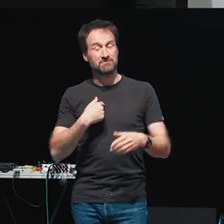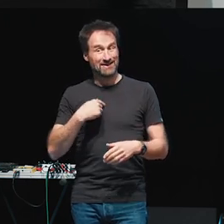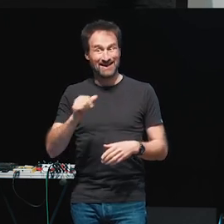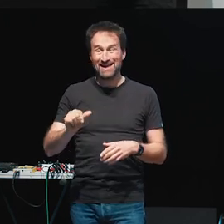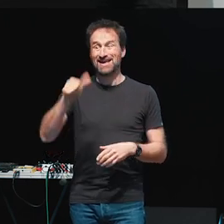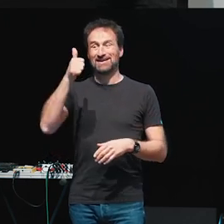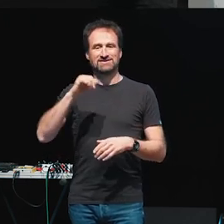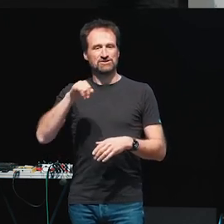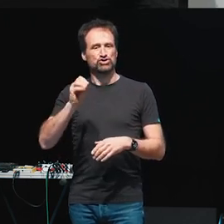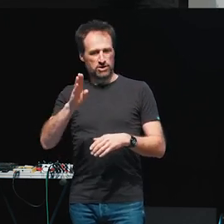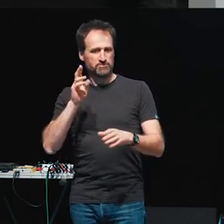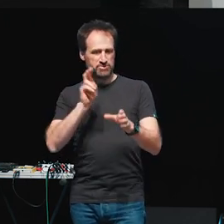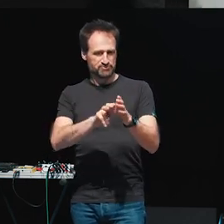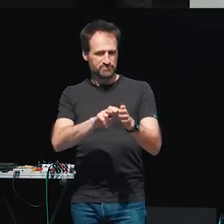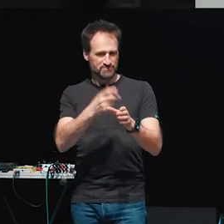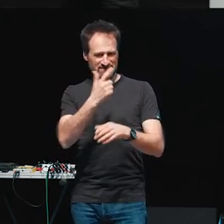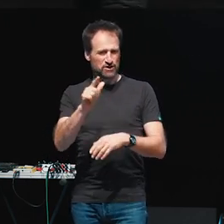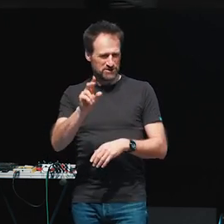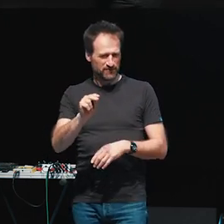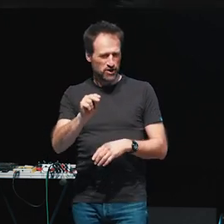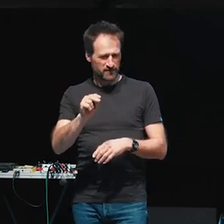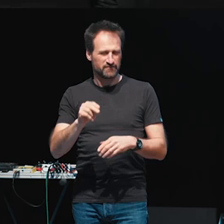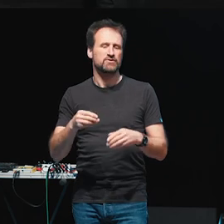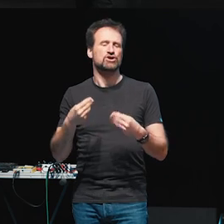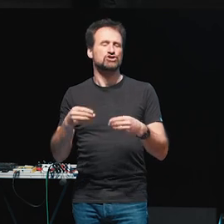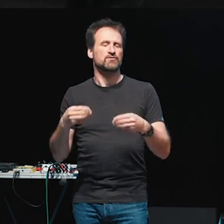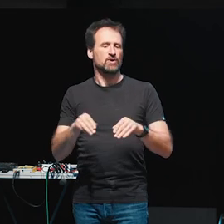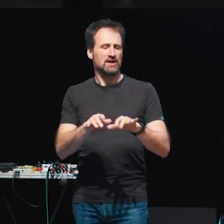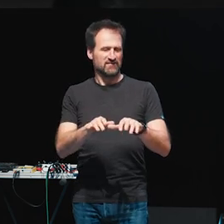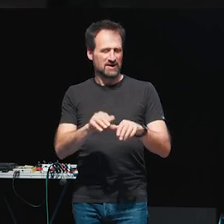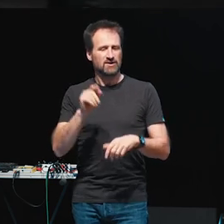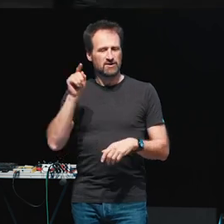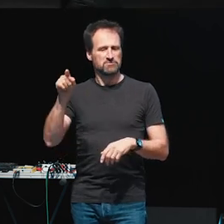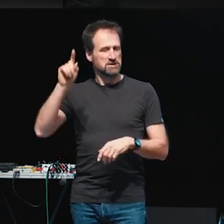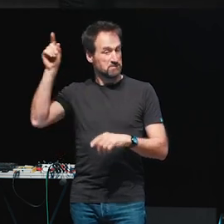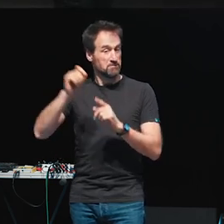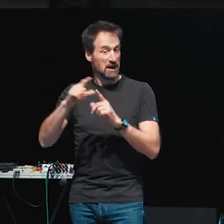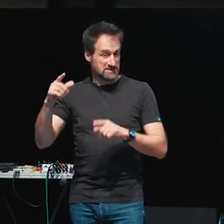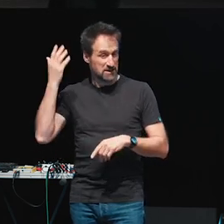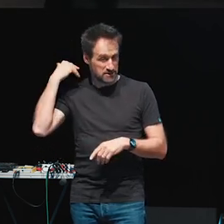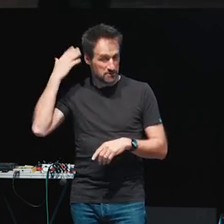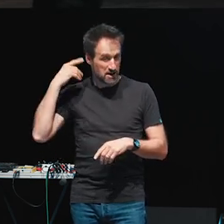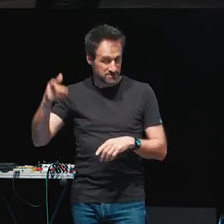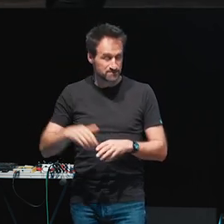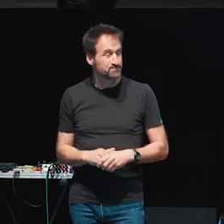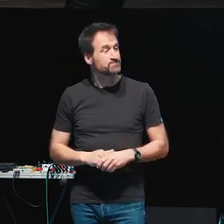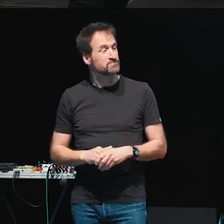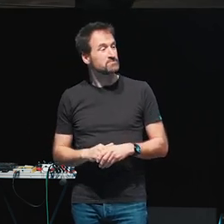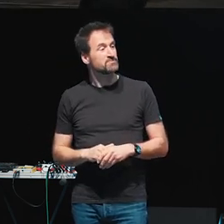first job in 2012 as a software engineer at a software company back in Lahore, Pakistan.